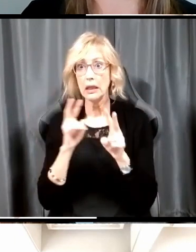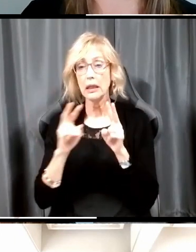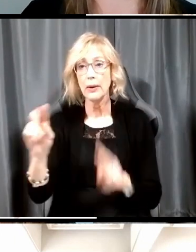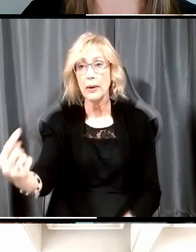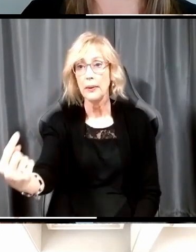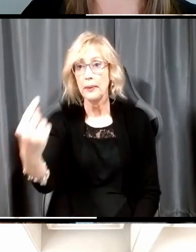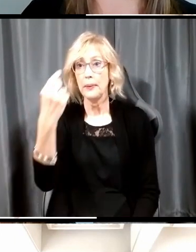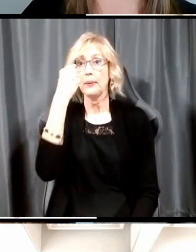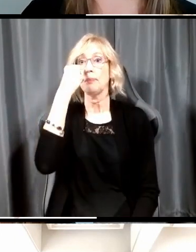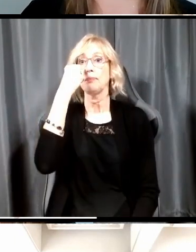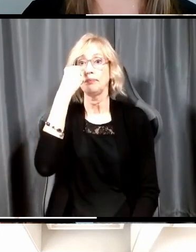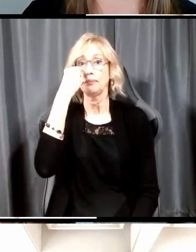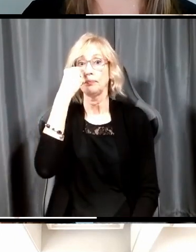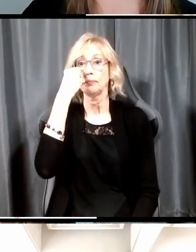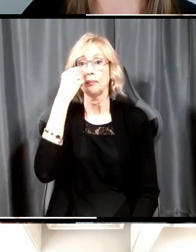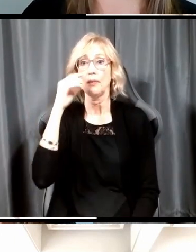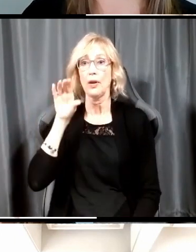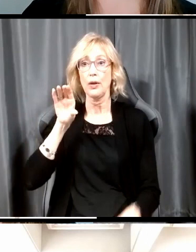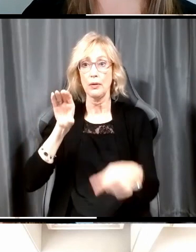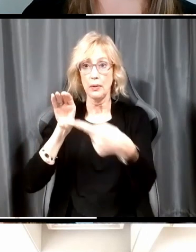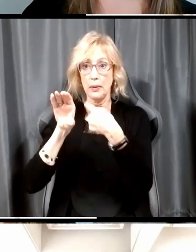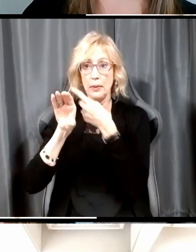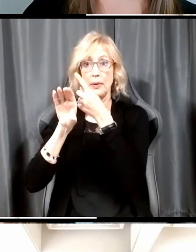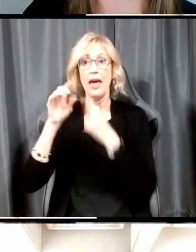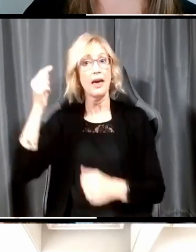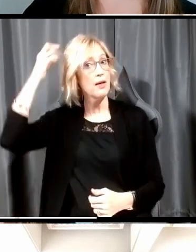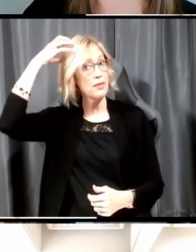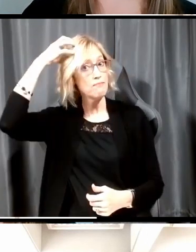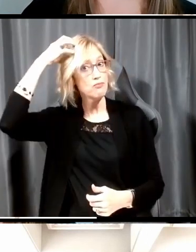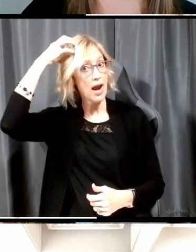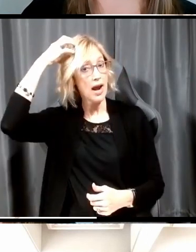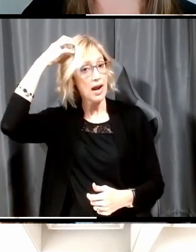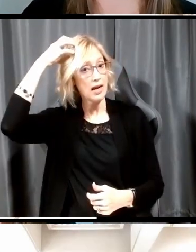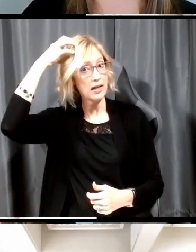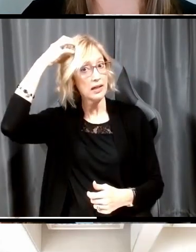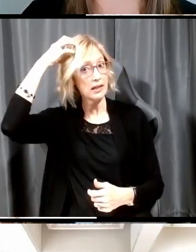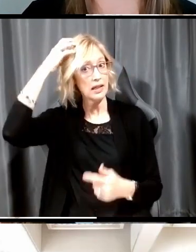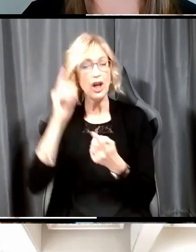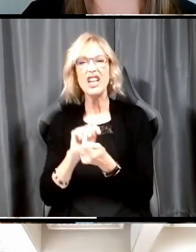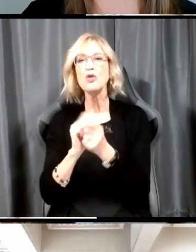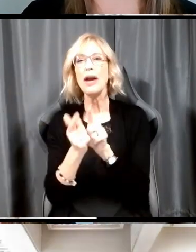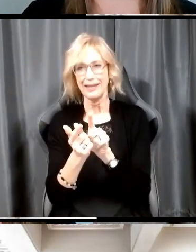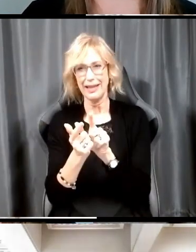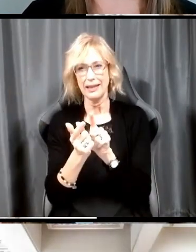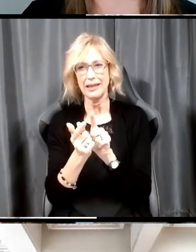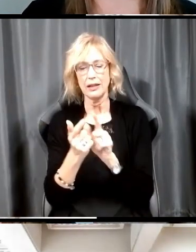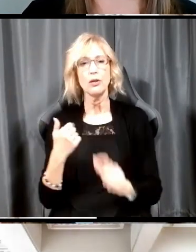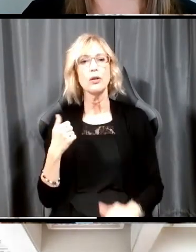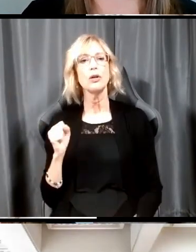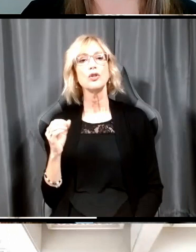eyes, and then the brain gives us, the brain translates it for us so that